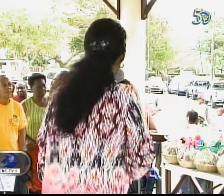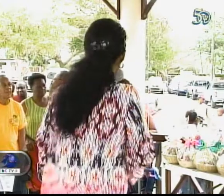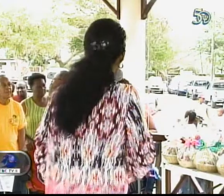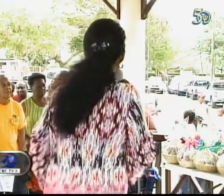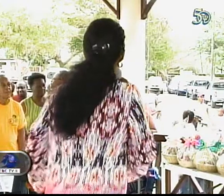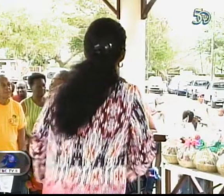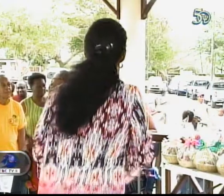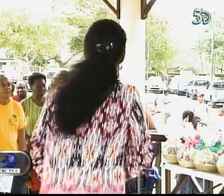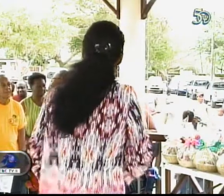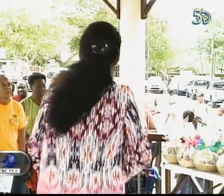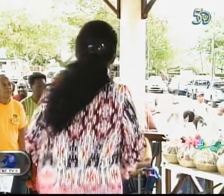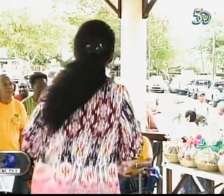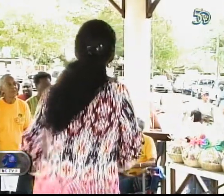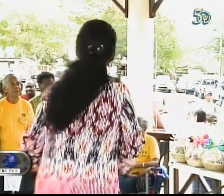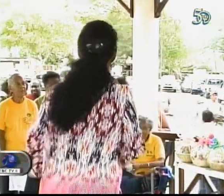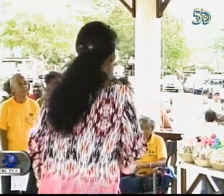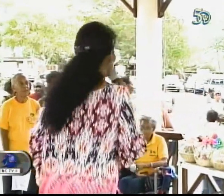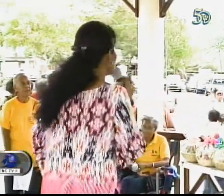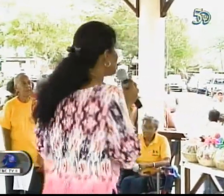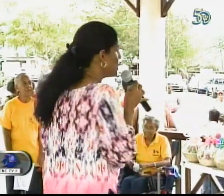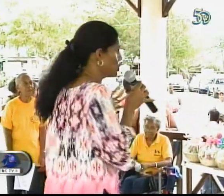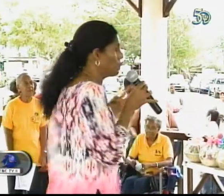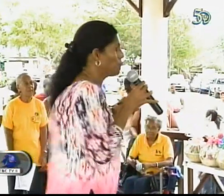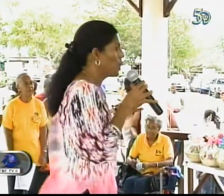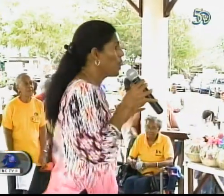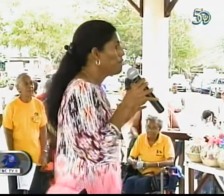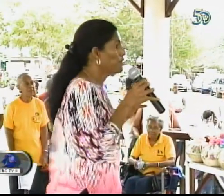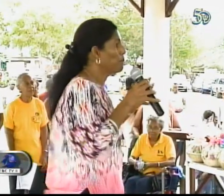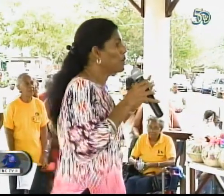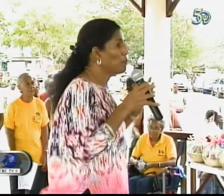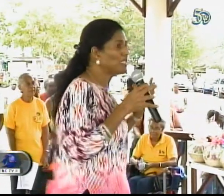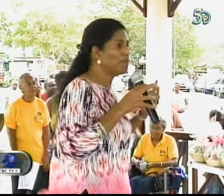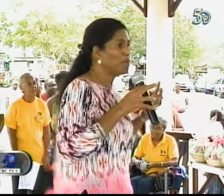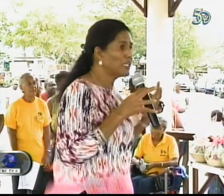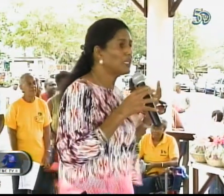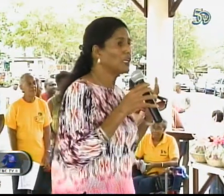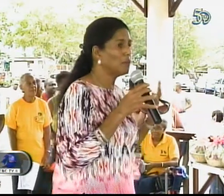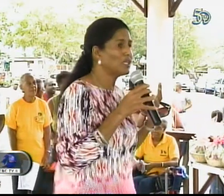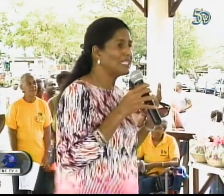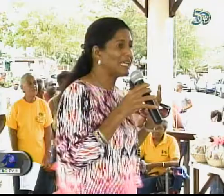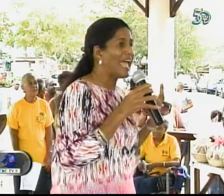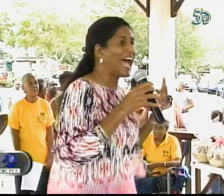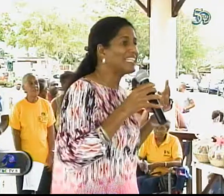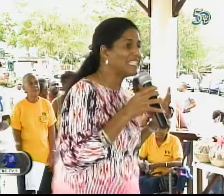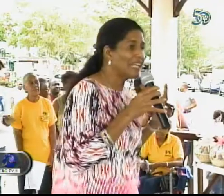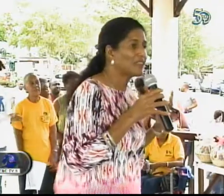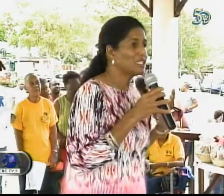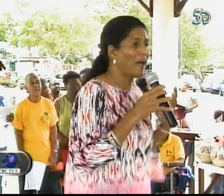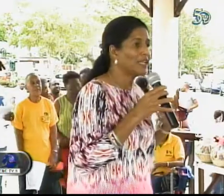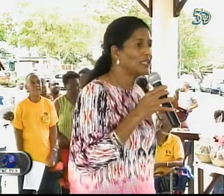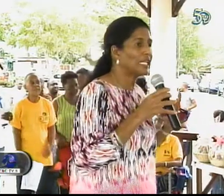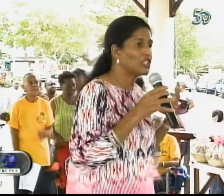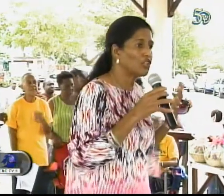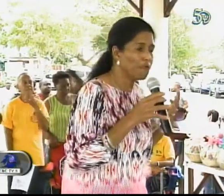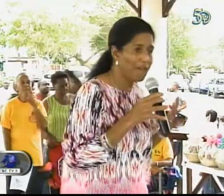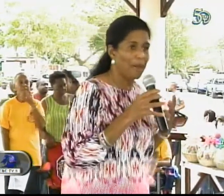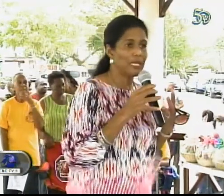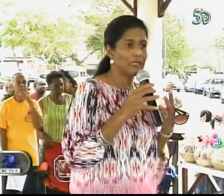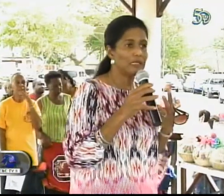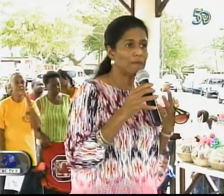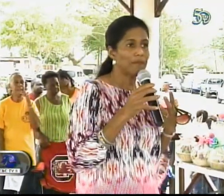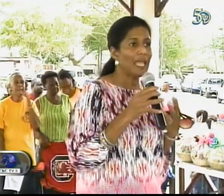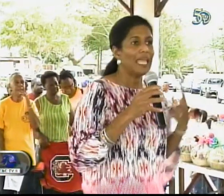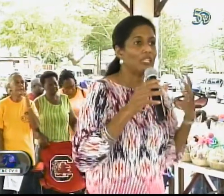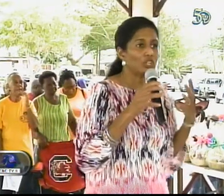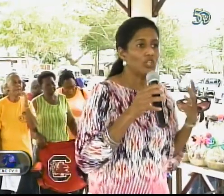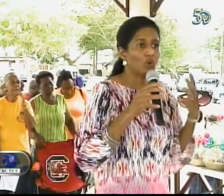to the congregation at the Church of God Awards. Minister Bayer-Suku congratulated the church for their spirit of togetherness,